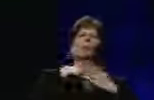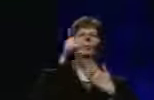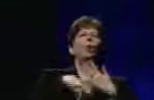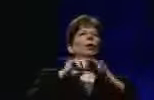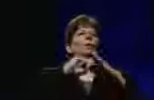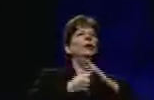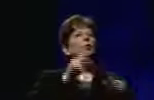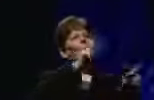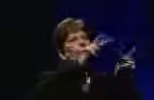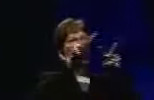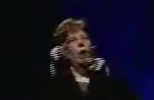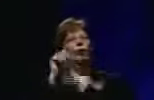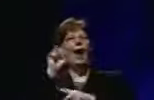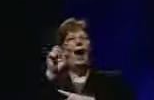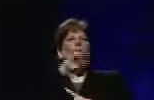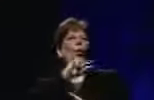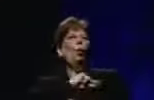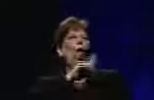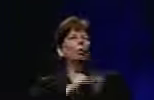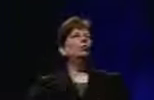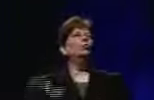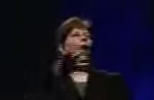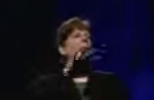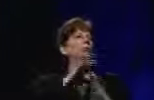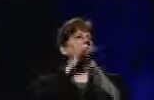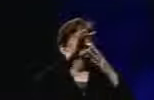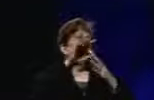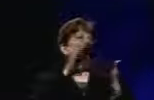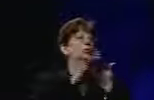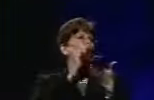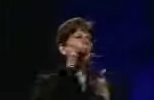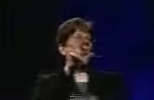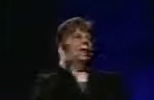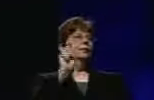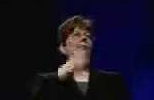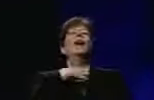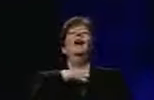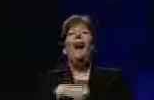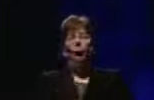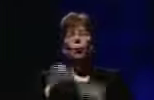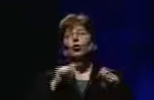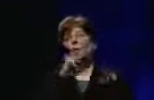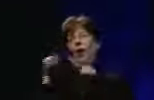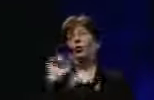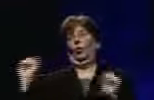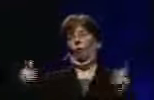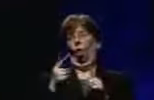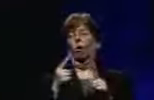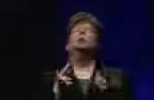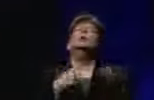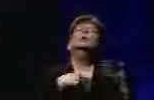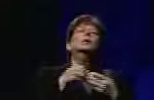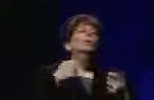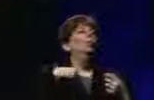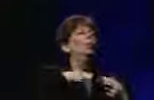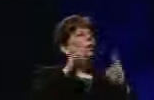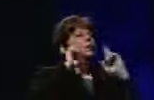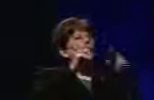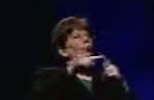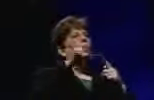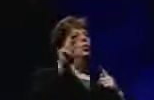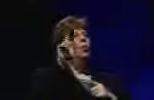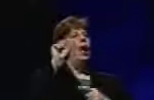to monitor the air quality around select schools in the United States. I wish we could do them all. But we did it in response to a USA